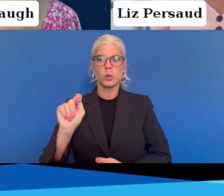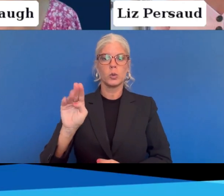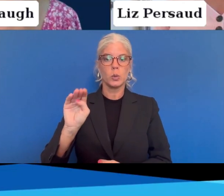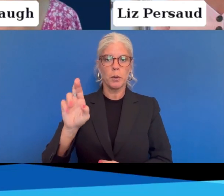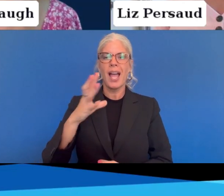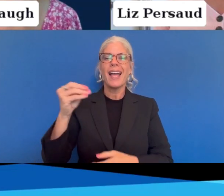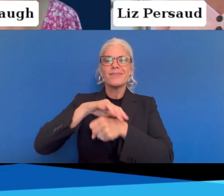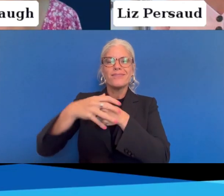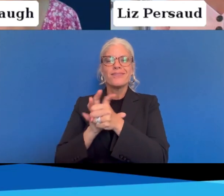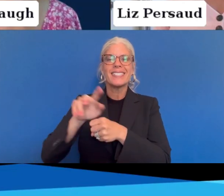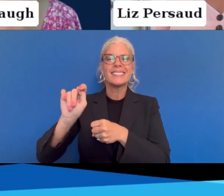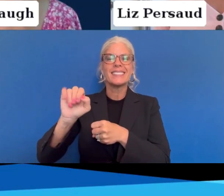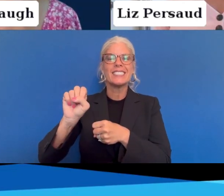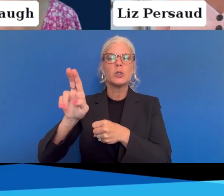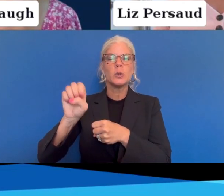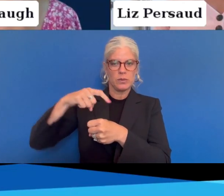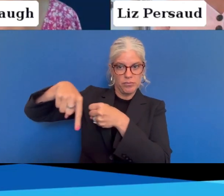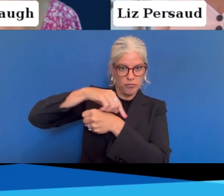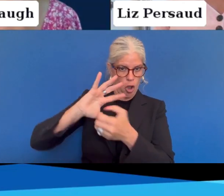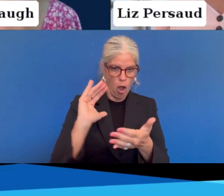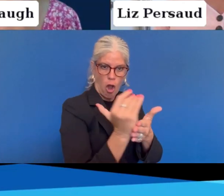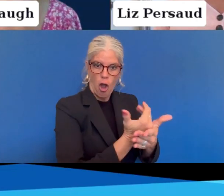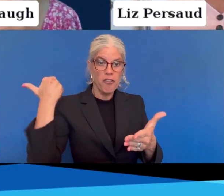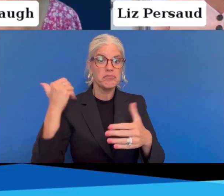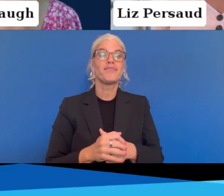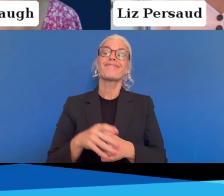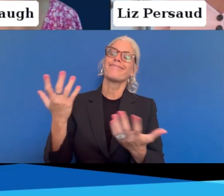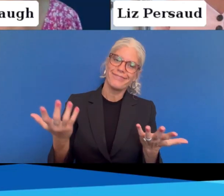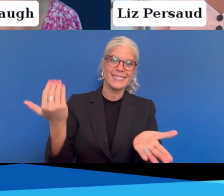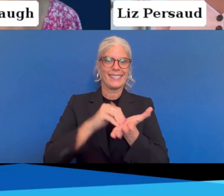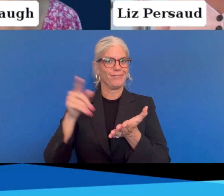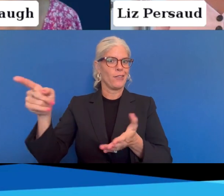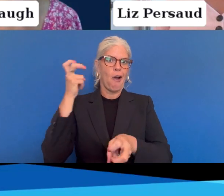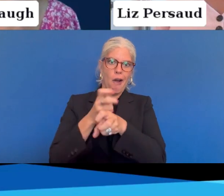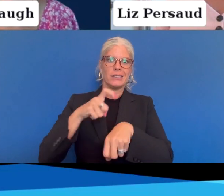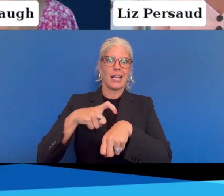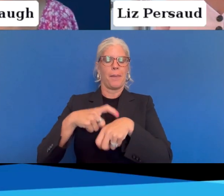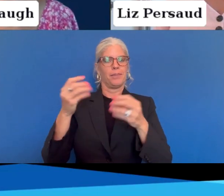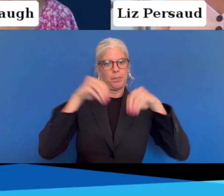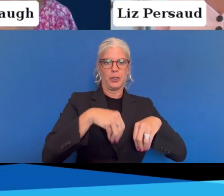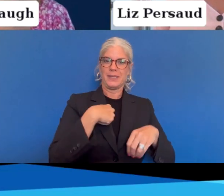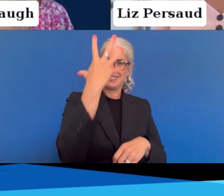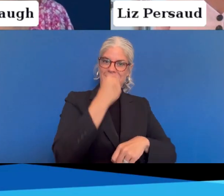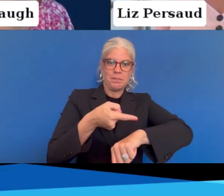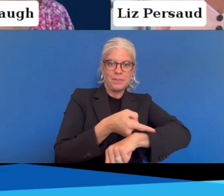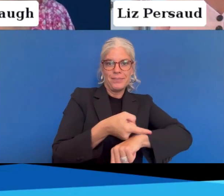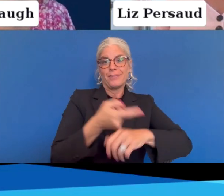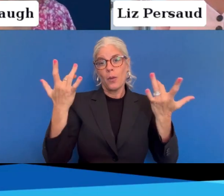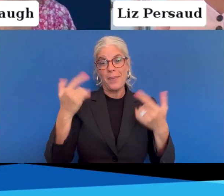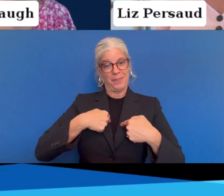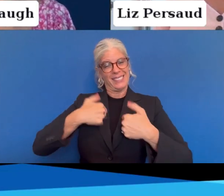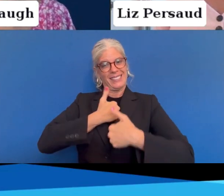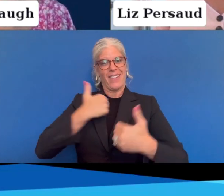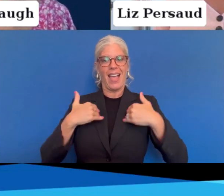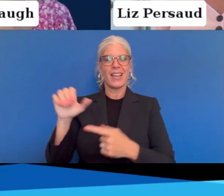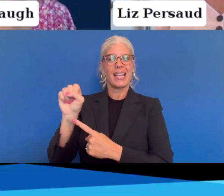they went in and removed the tumor and the tissue around the tumor. They had trouble sedating me because, again, with